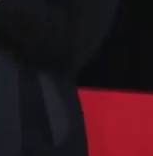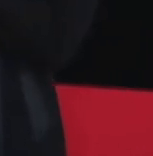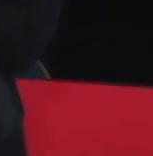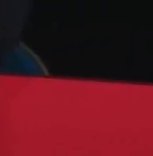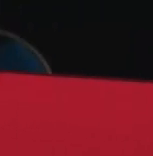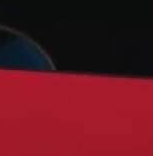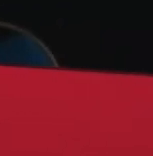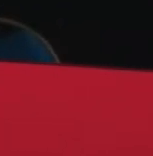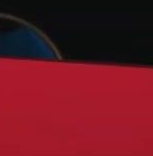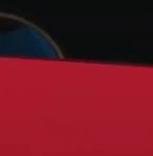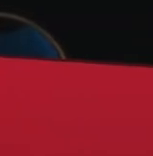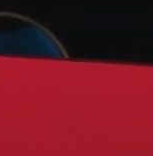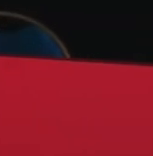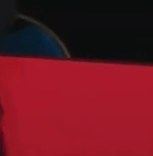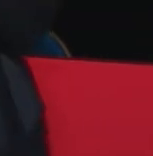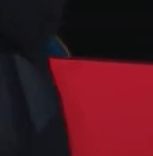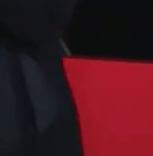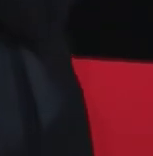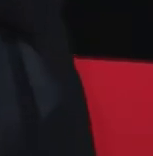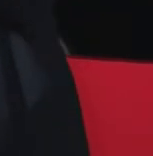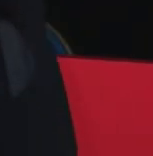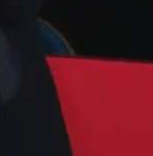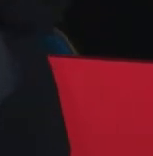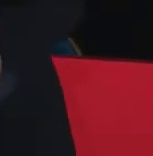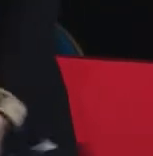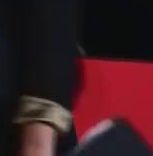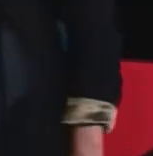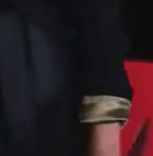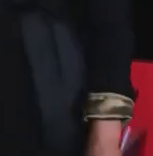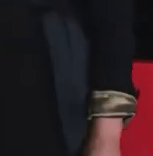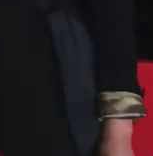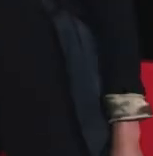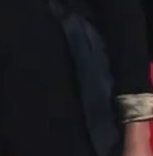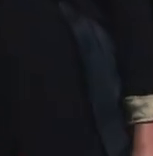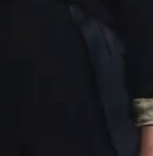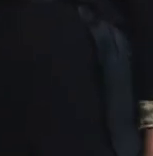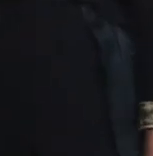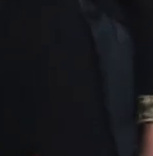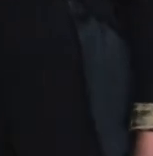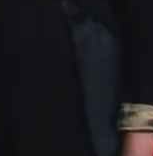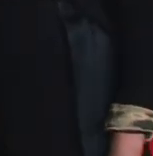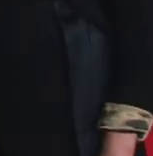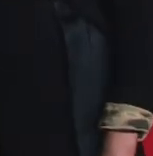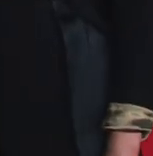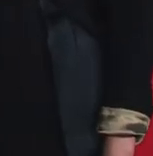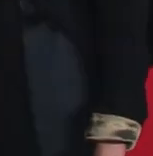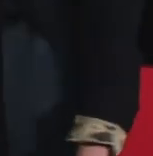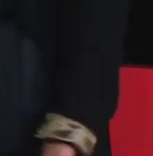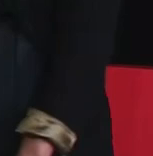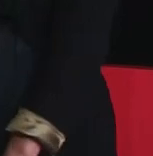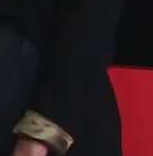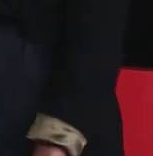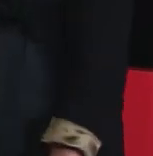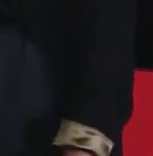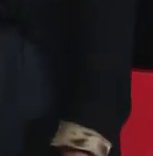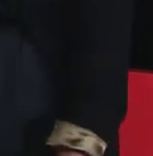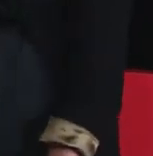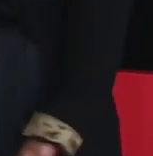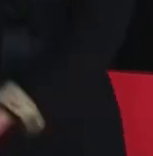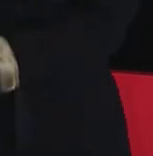Corona Mup. Will you lay one on me, please? Very good, Sam. We welcome now Richard Miles, Deputy Leader of the Labor Party, and